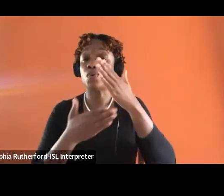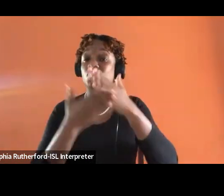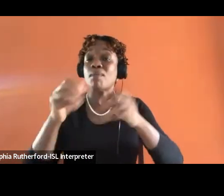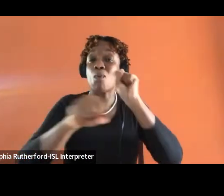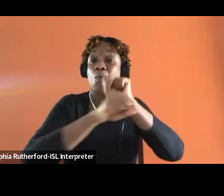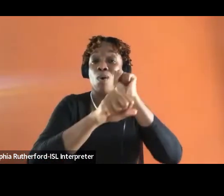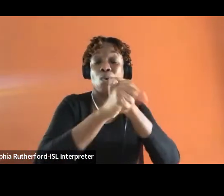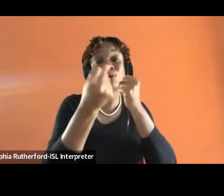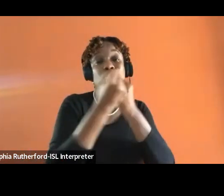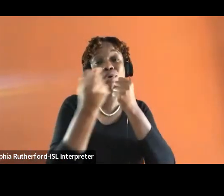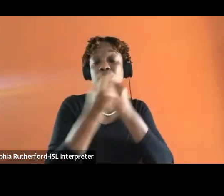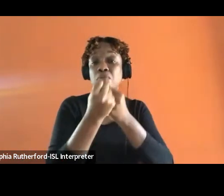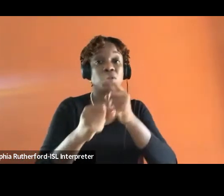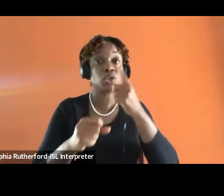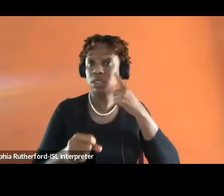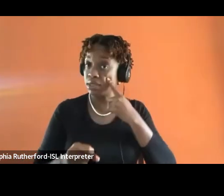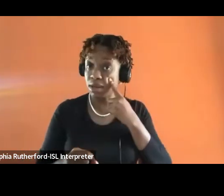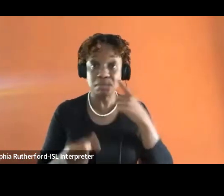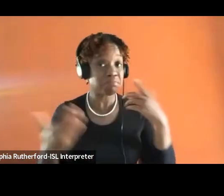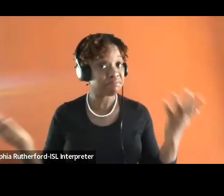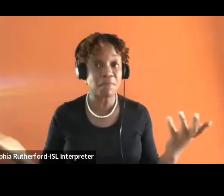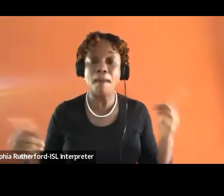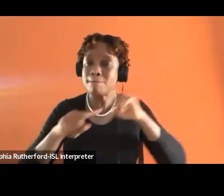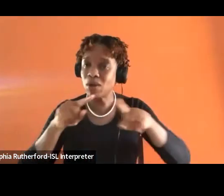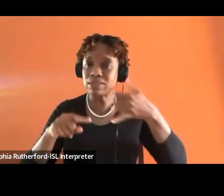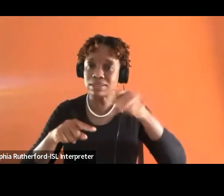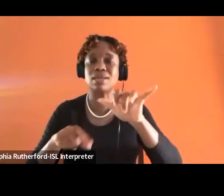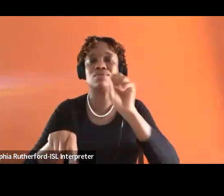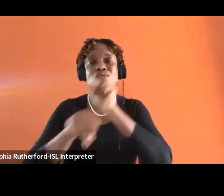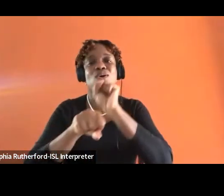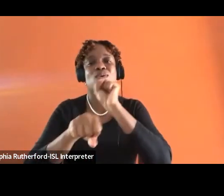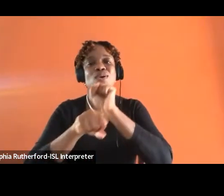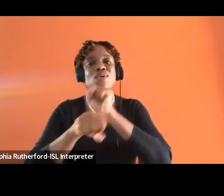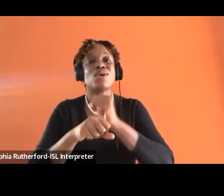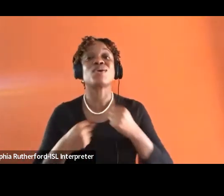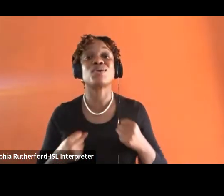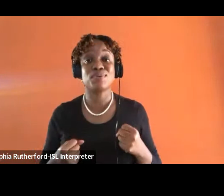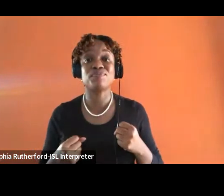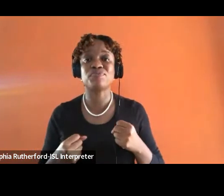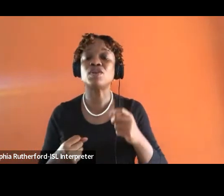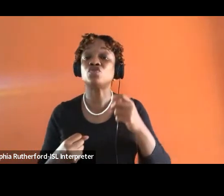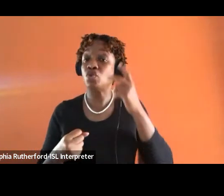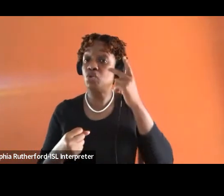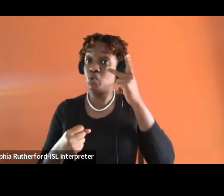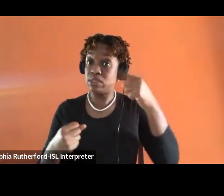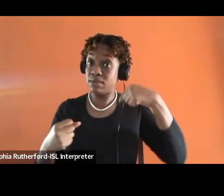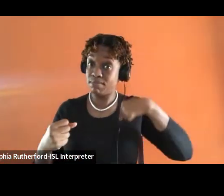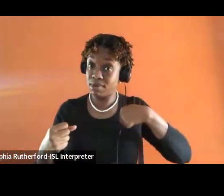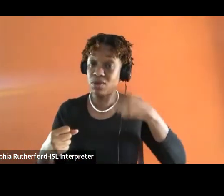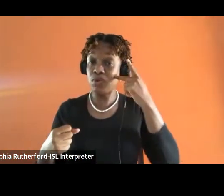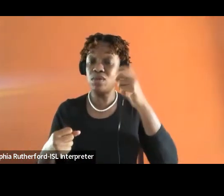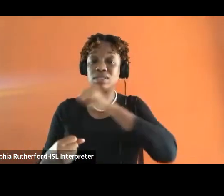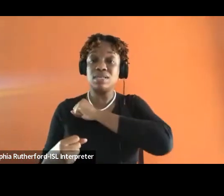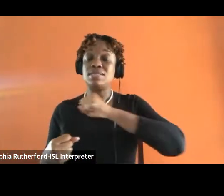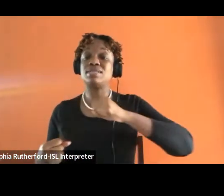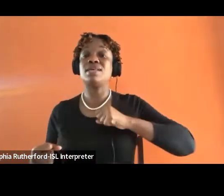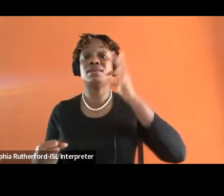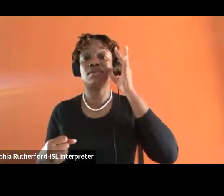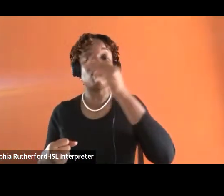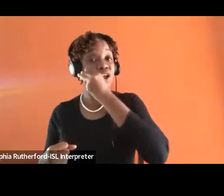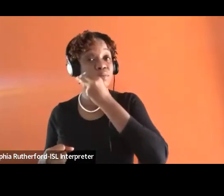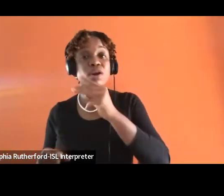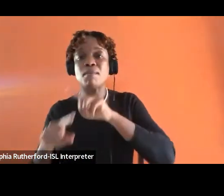are hearing me and seeing me and hearing maybe Senator Morris and a few other persons, but we had our hardworking